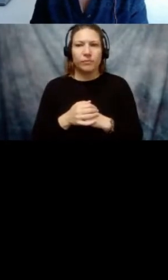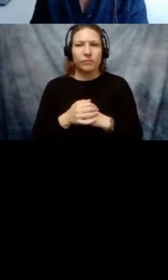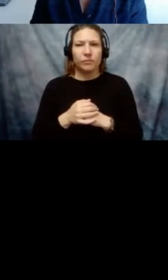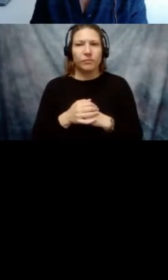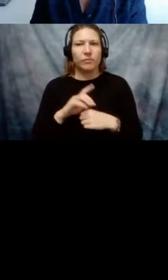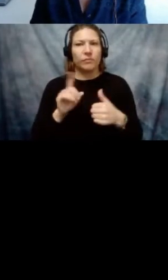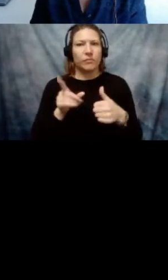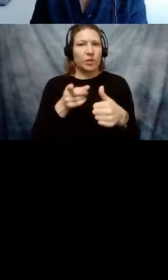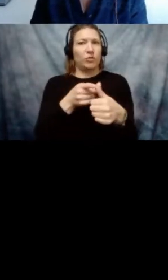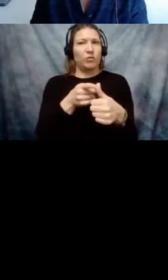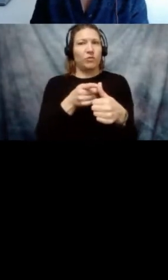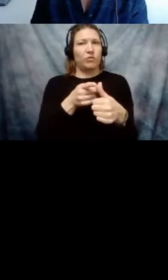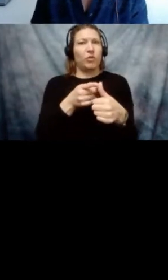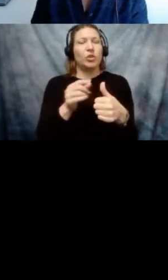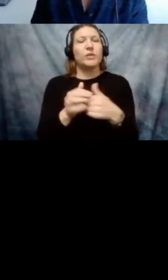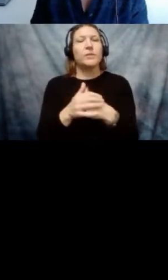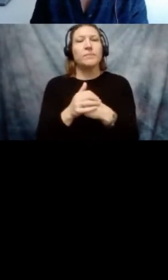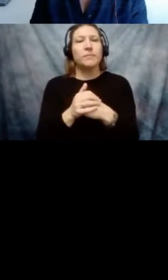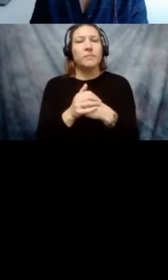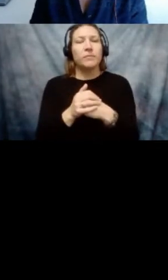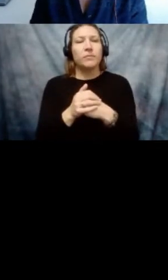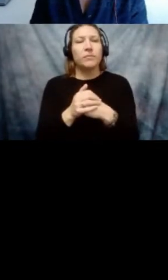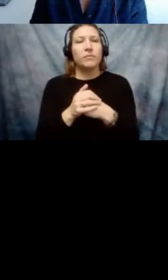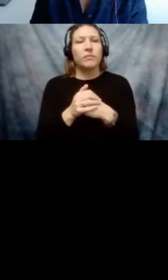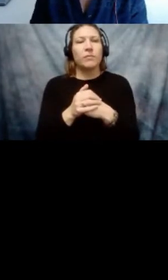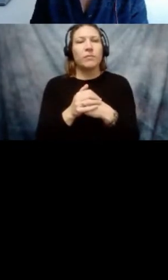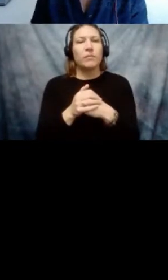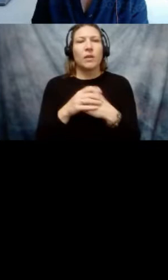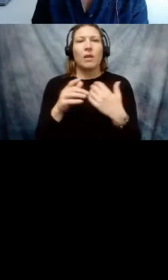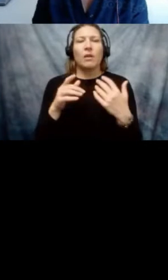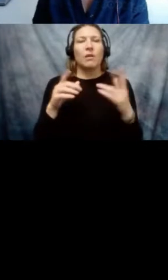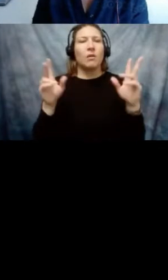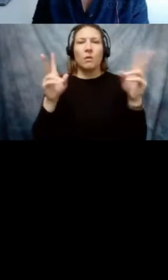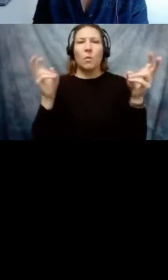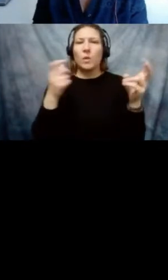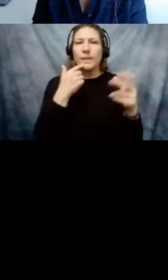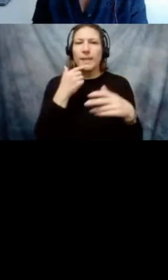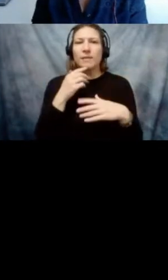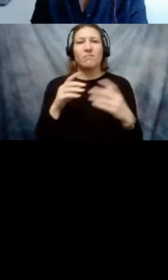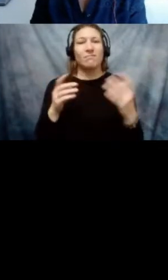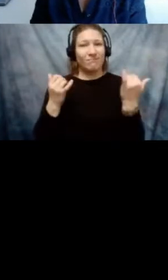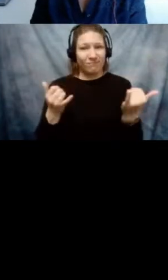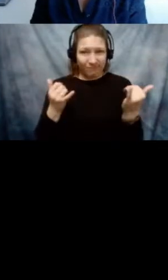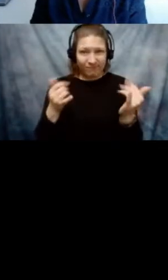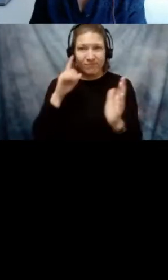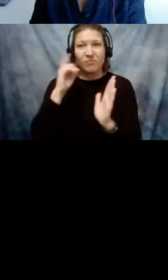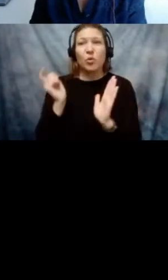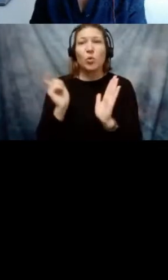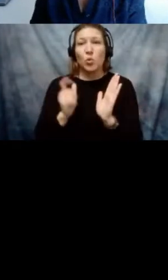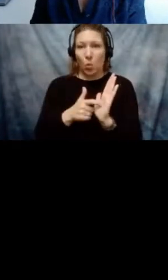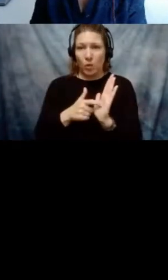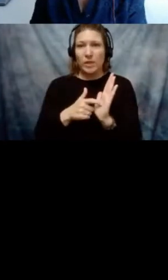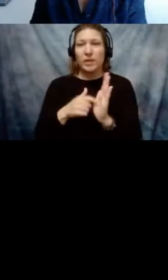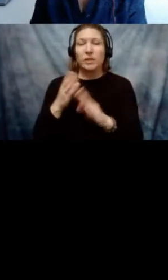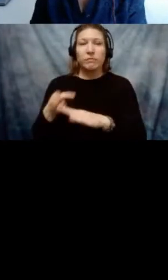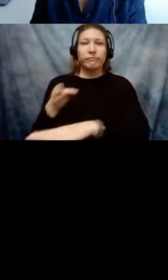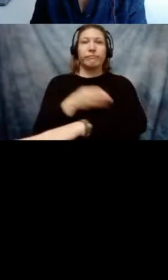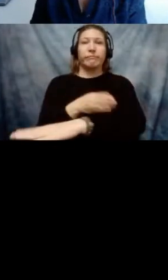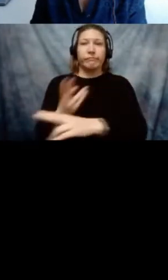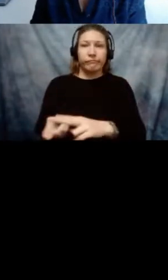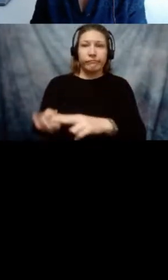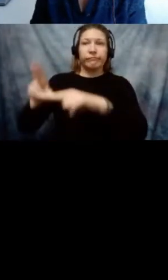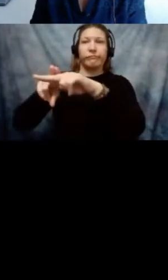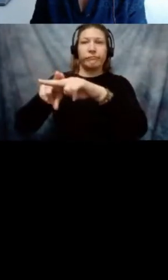provider. What they say is that there is now a noticeable increase in awareness in accessibility in procurement